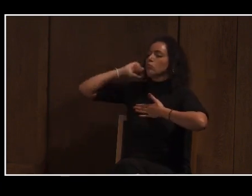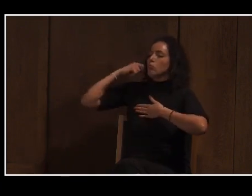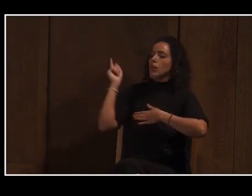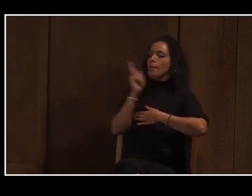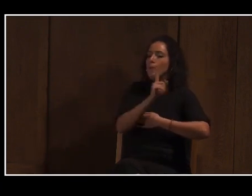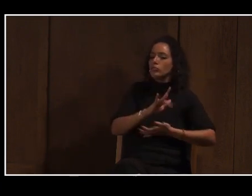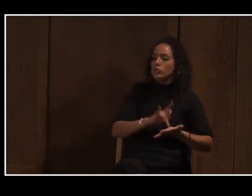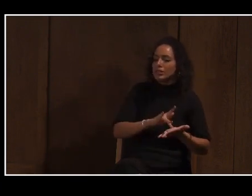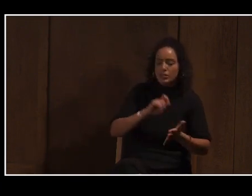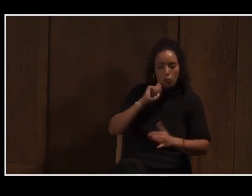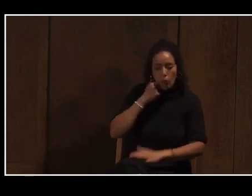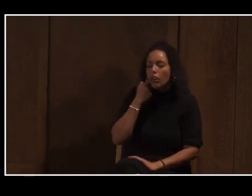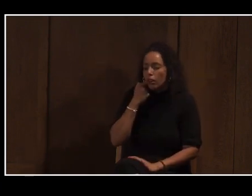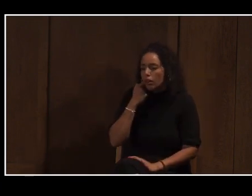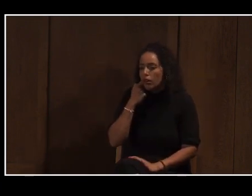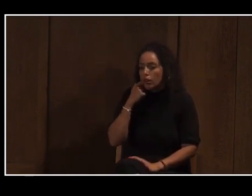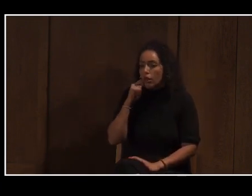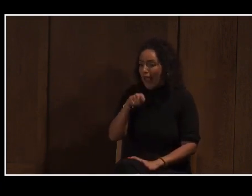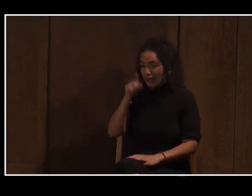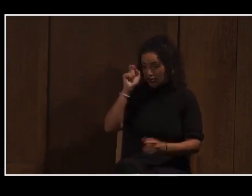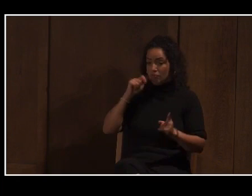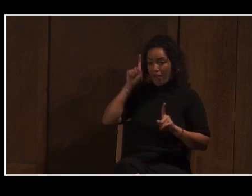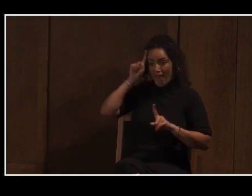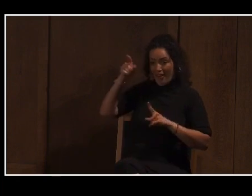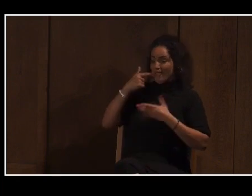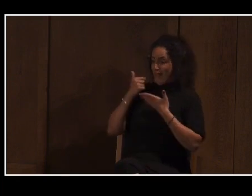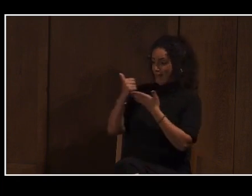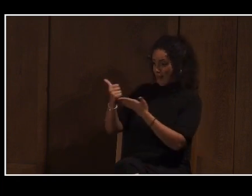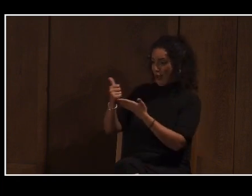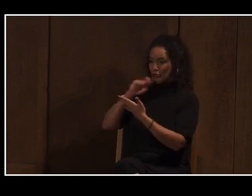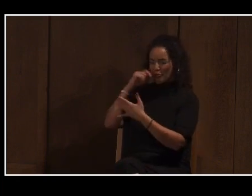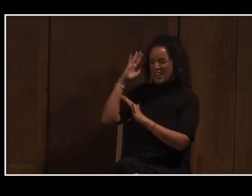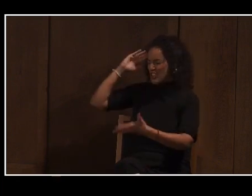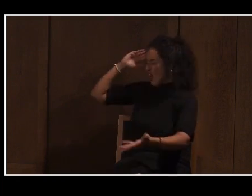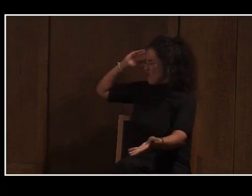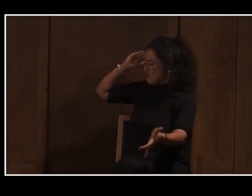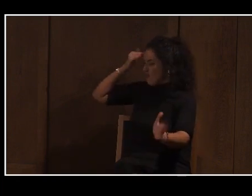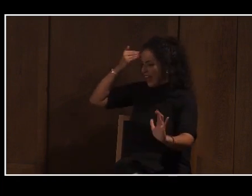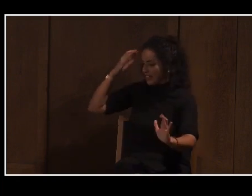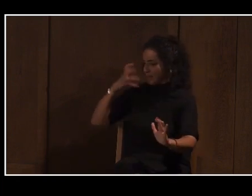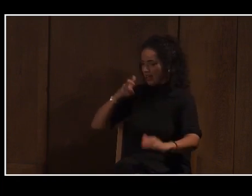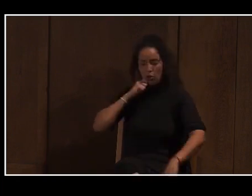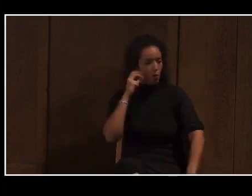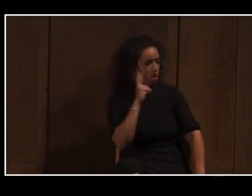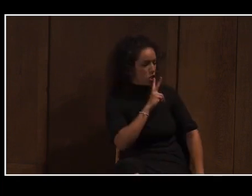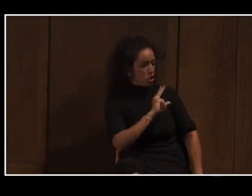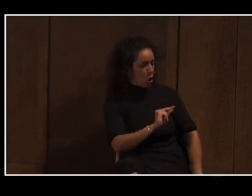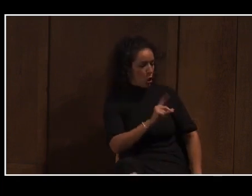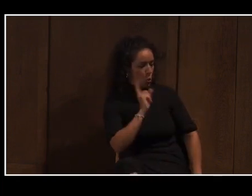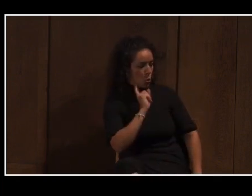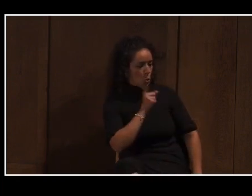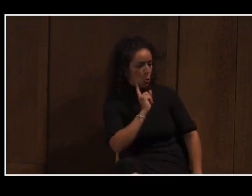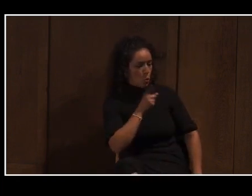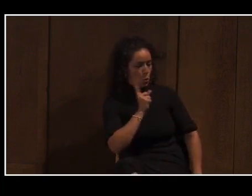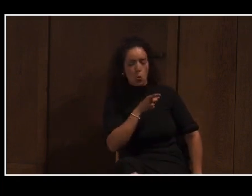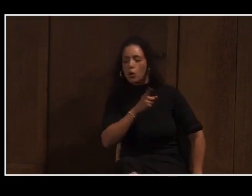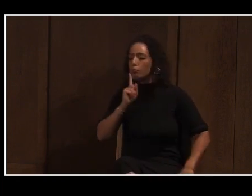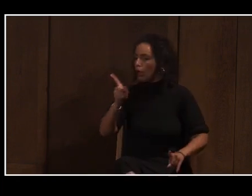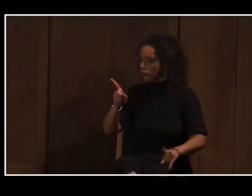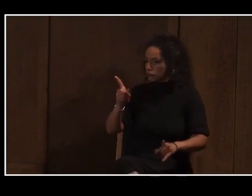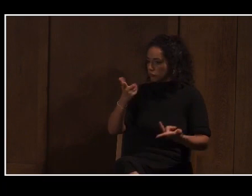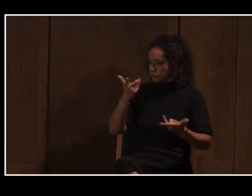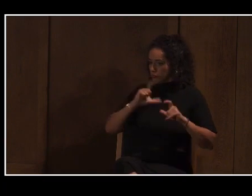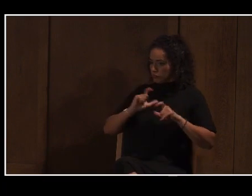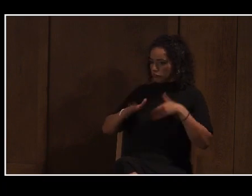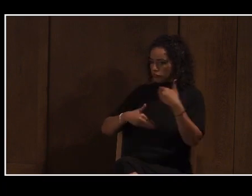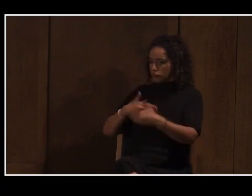and outlandish enough that the mayor would say no to everything. And then, I would be happy with my exercise and I can go on with life as usual, because